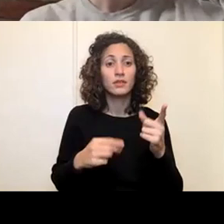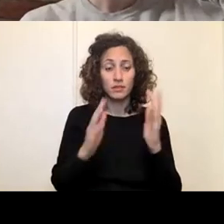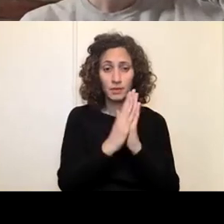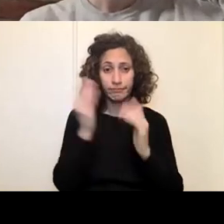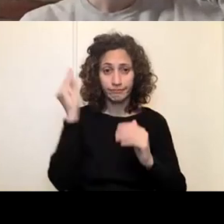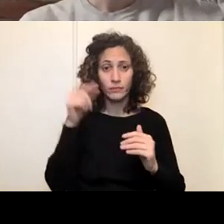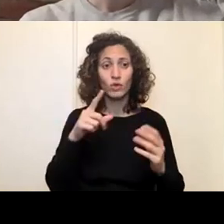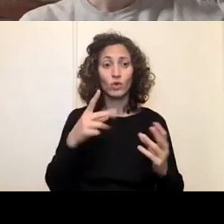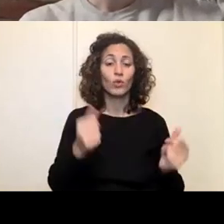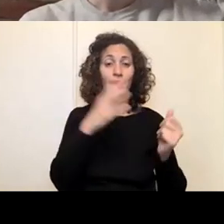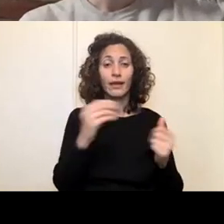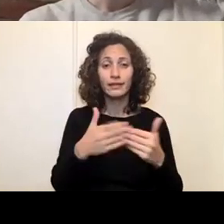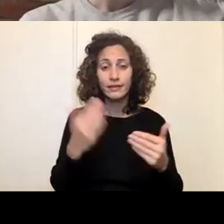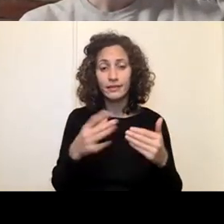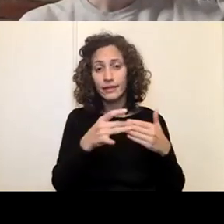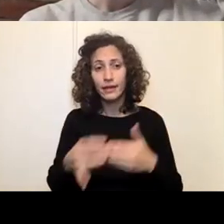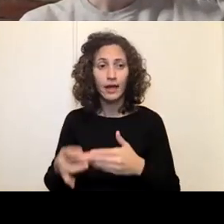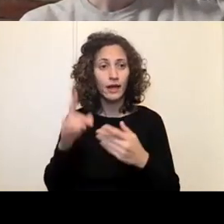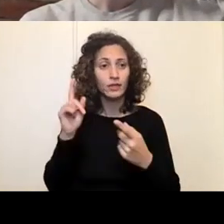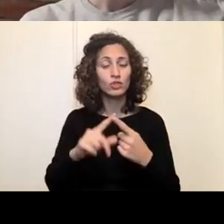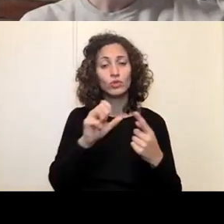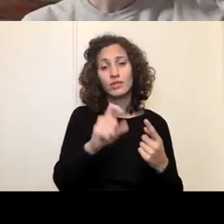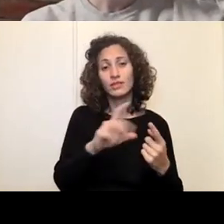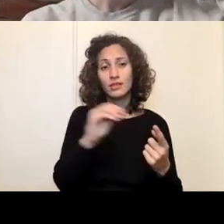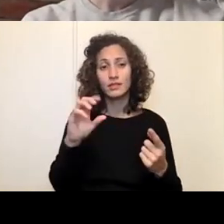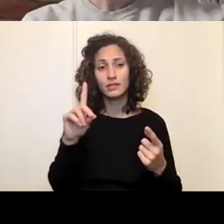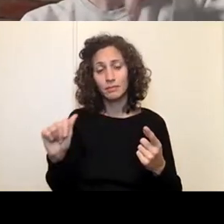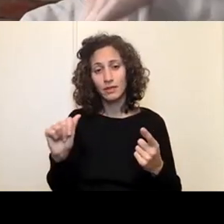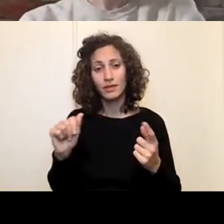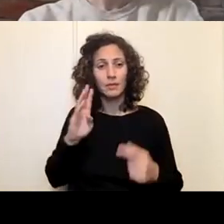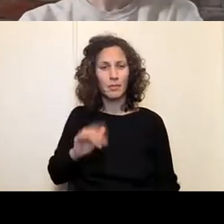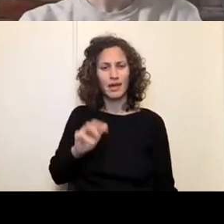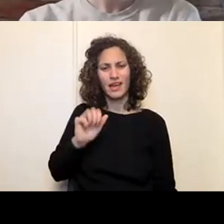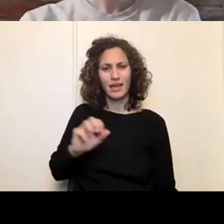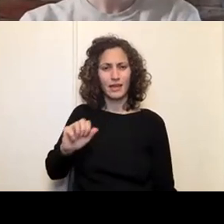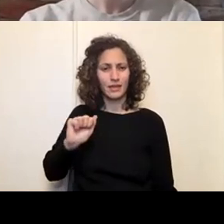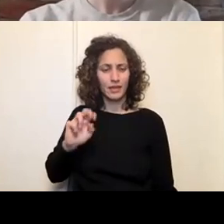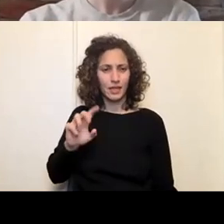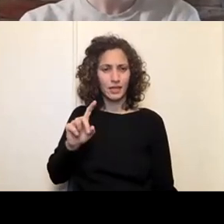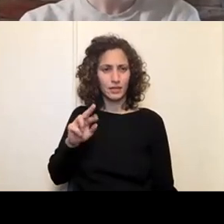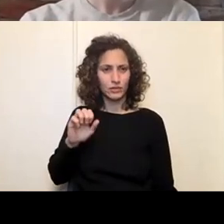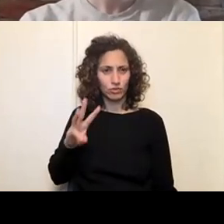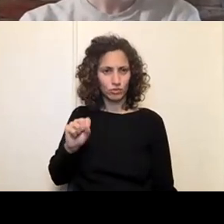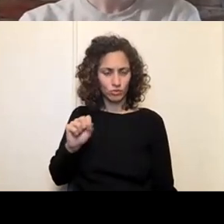and Disability by A. Andrews. It's really short, and it's